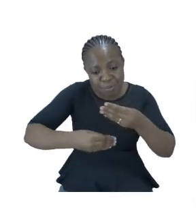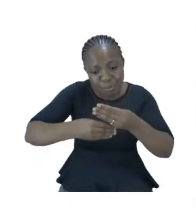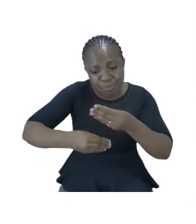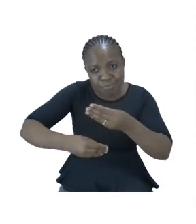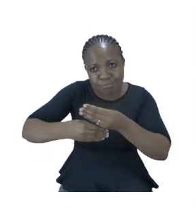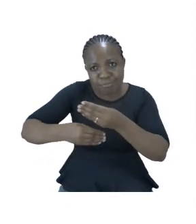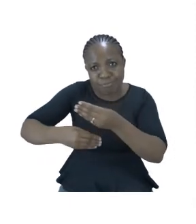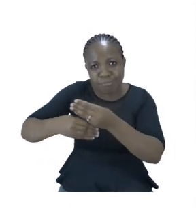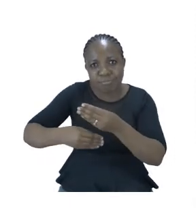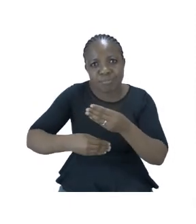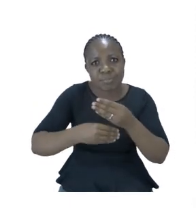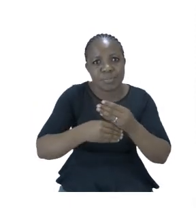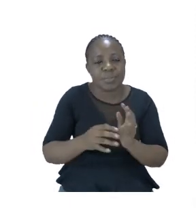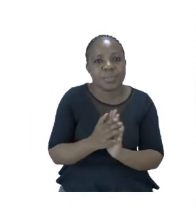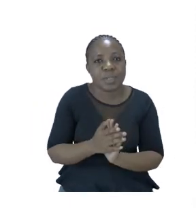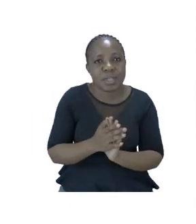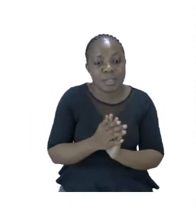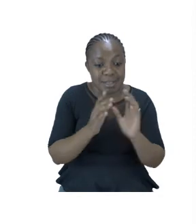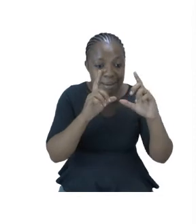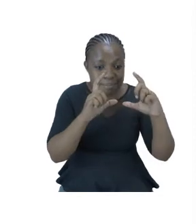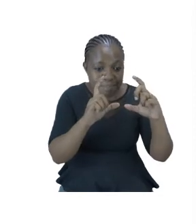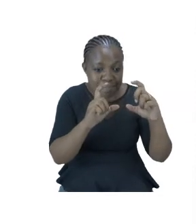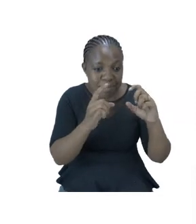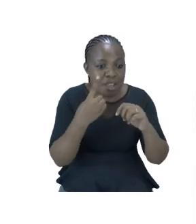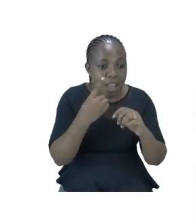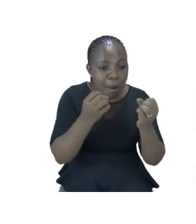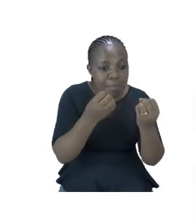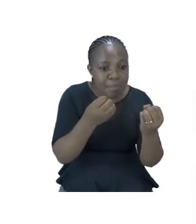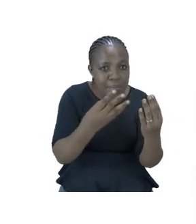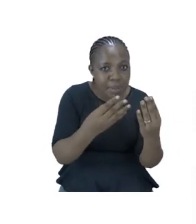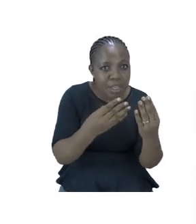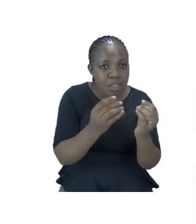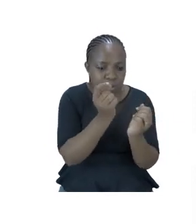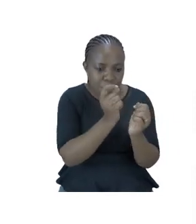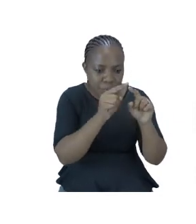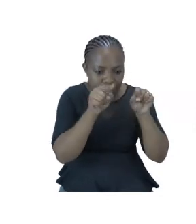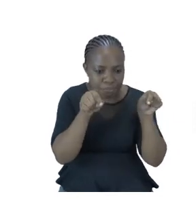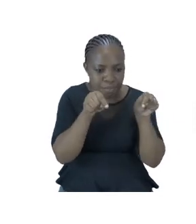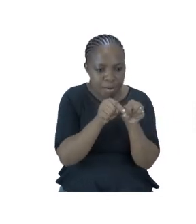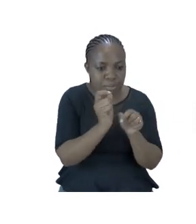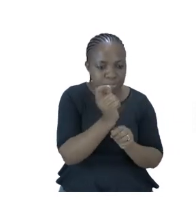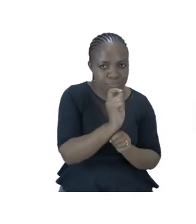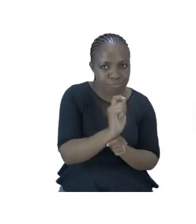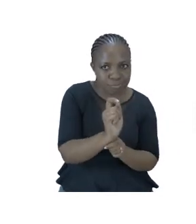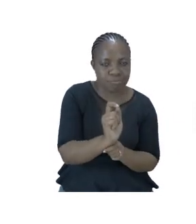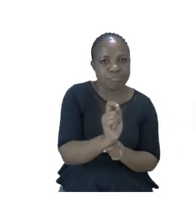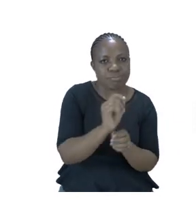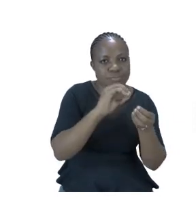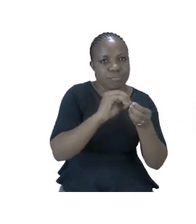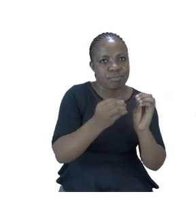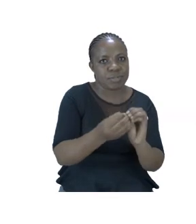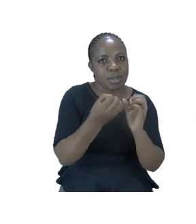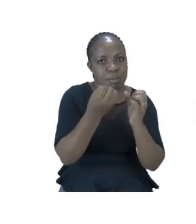that you can see in the boxes. After that, you are going to count them all together and put the